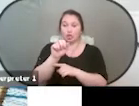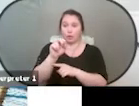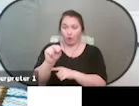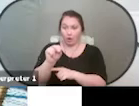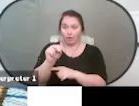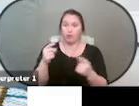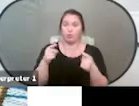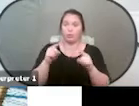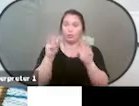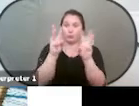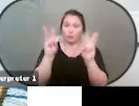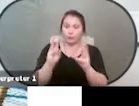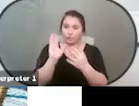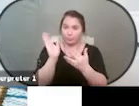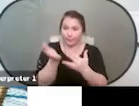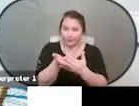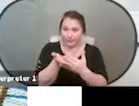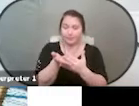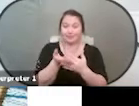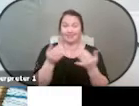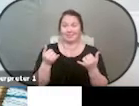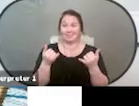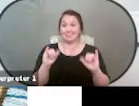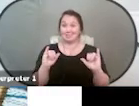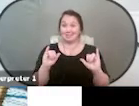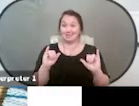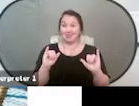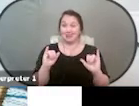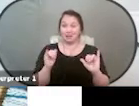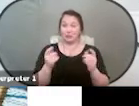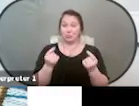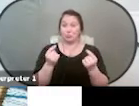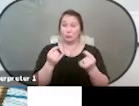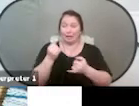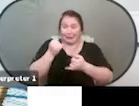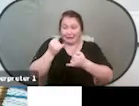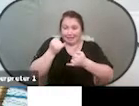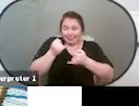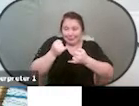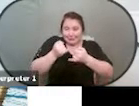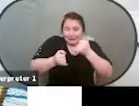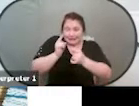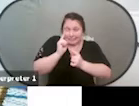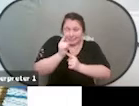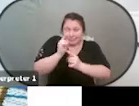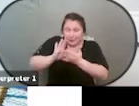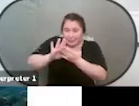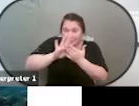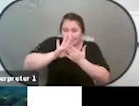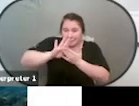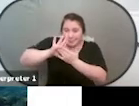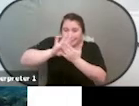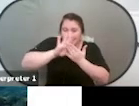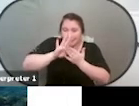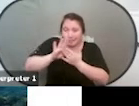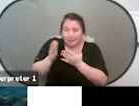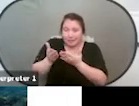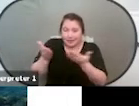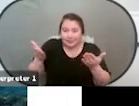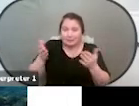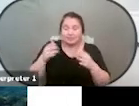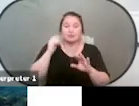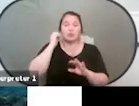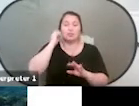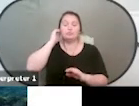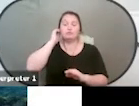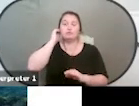winter break. They're still wrapping up a few finishing touches inside the building. And now that all the students and teachers and faculty